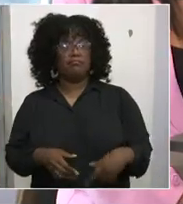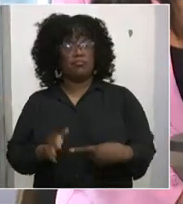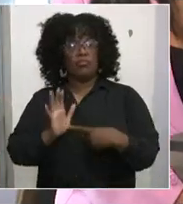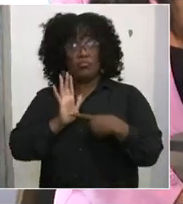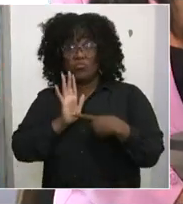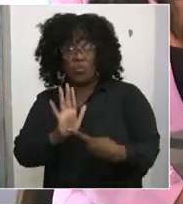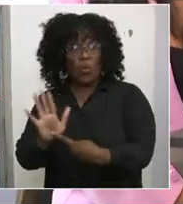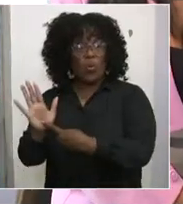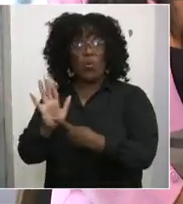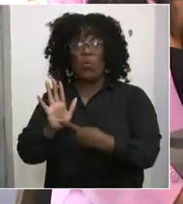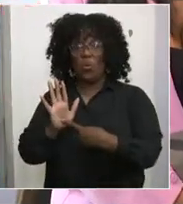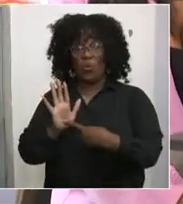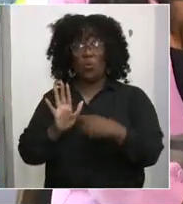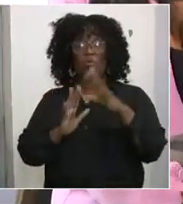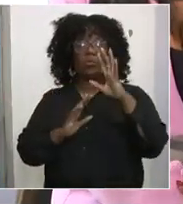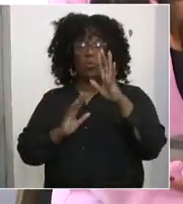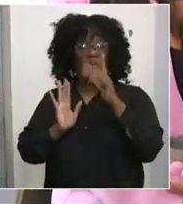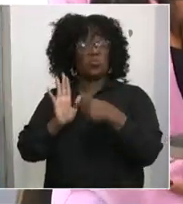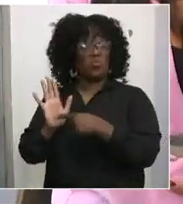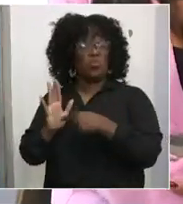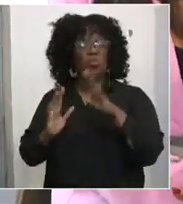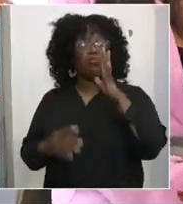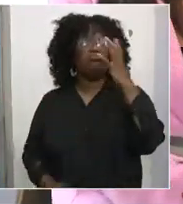look forward to whatever